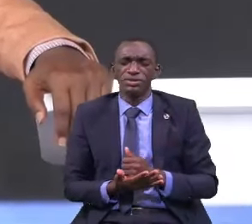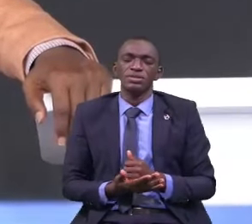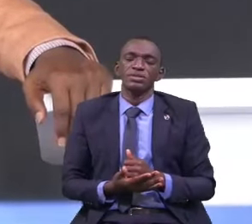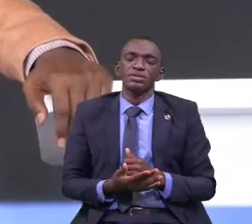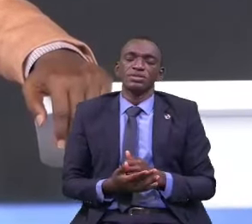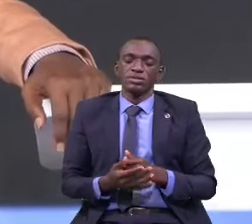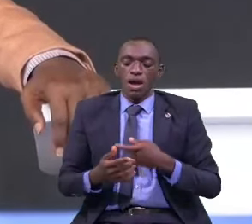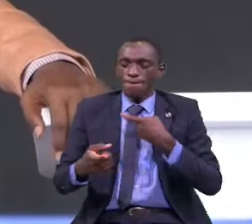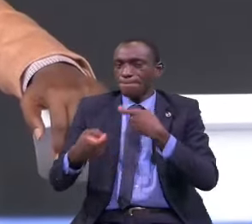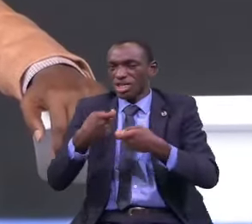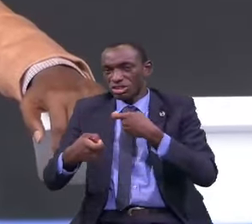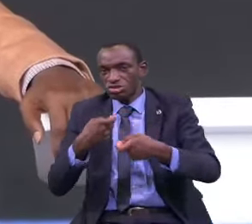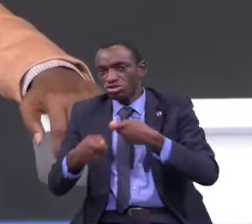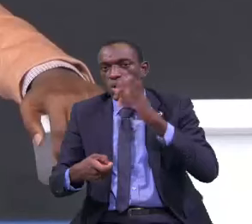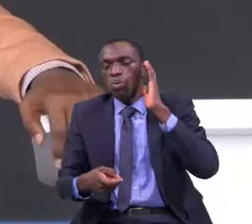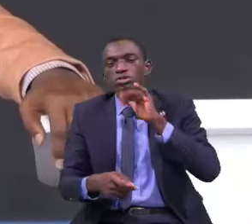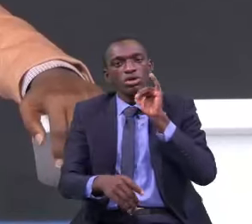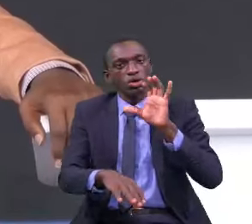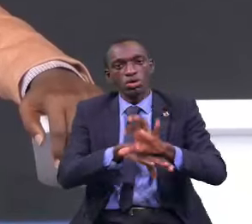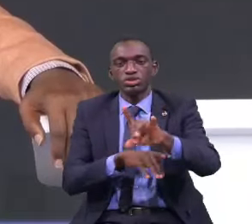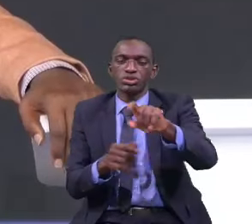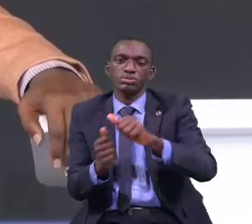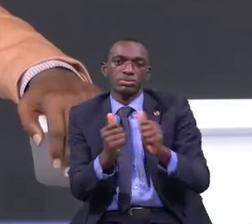Persecution will not turn your back.